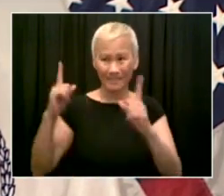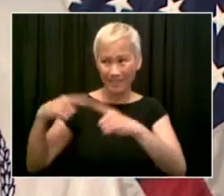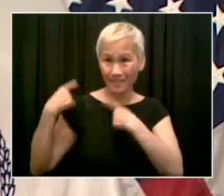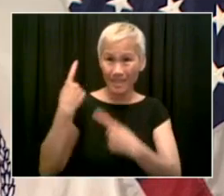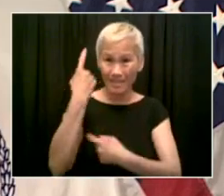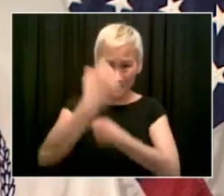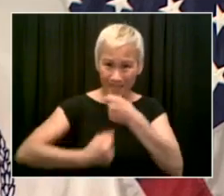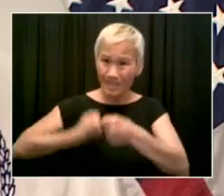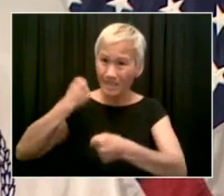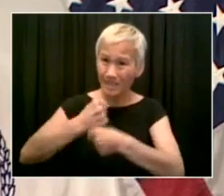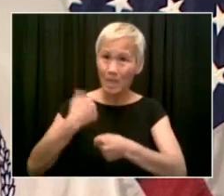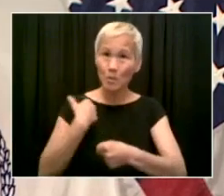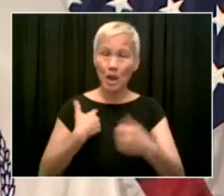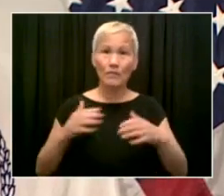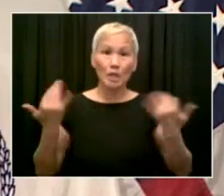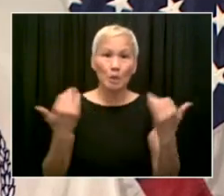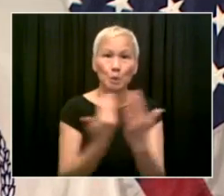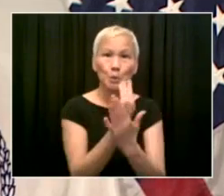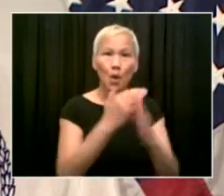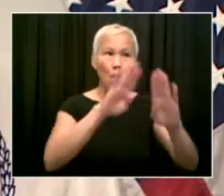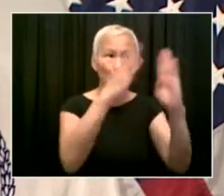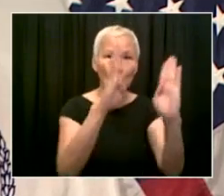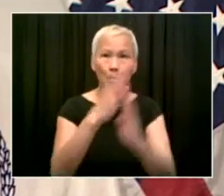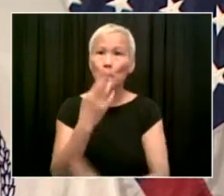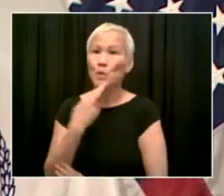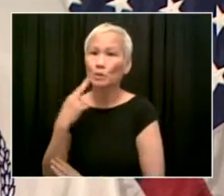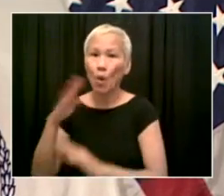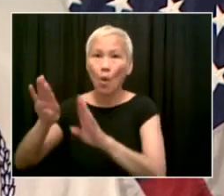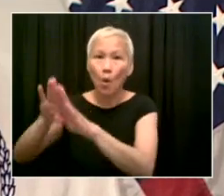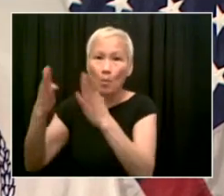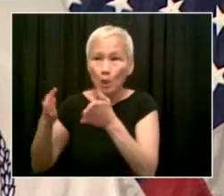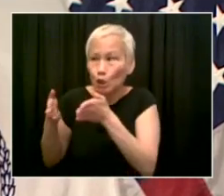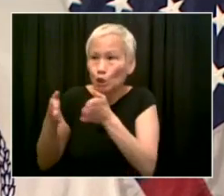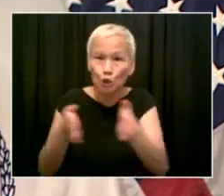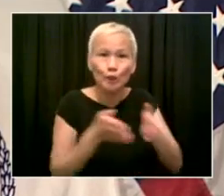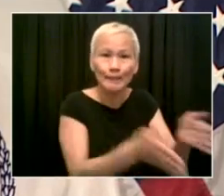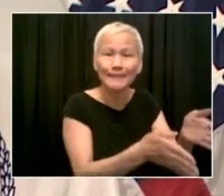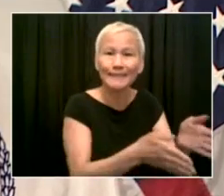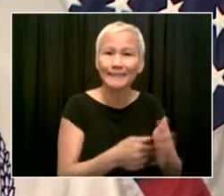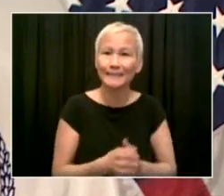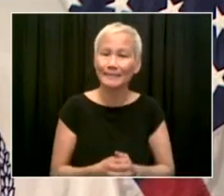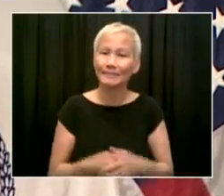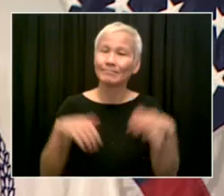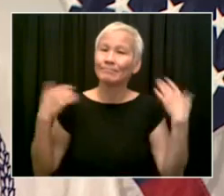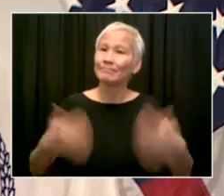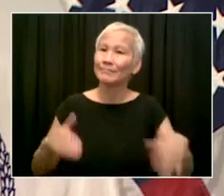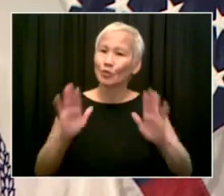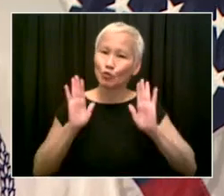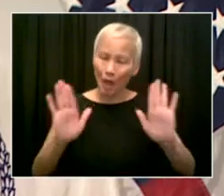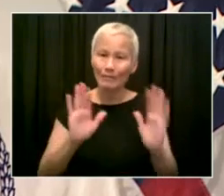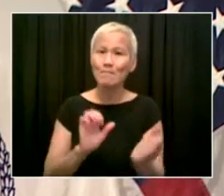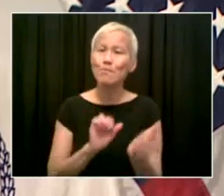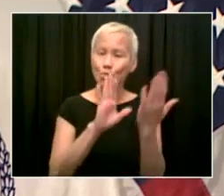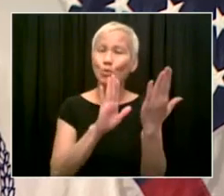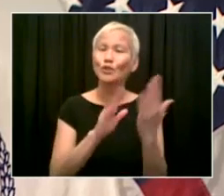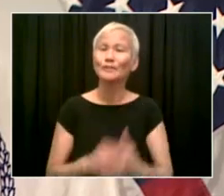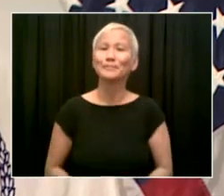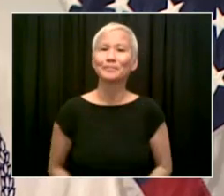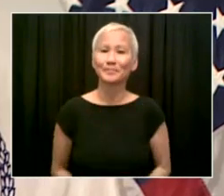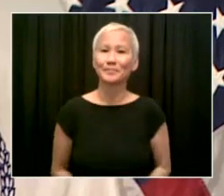of the council members who's led the way, and boy, does he have a lot of restaurants in his district. My pleasure to introduce Council Member Keith Powers.